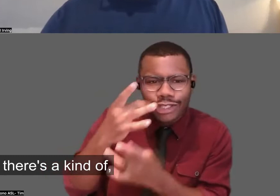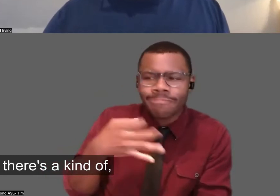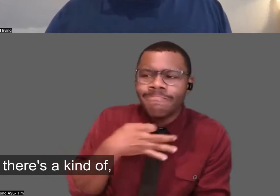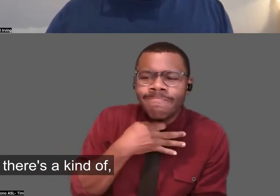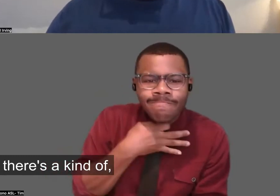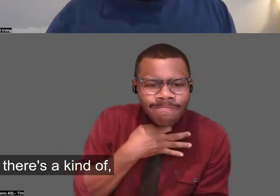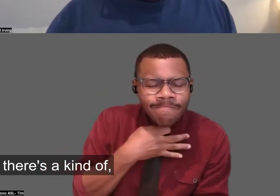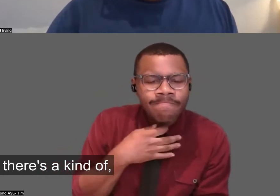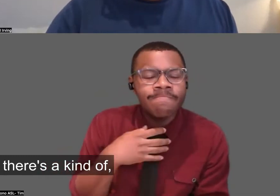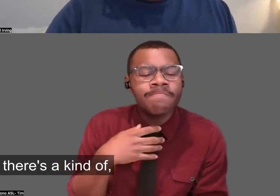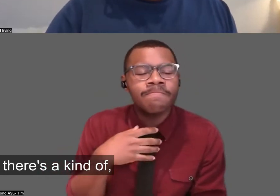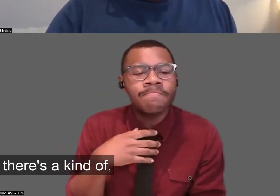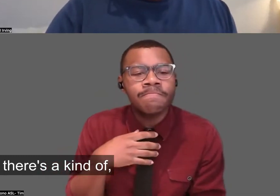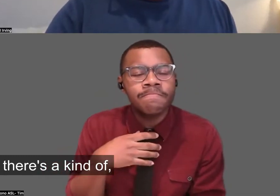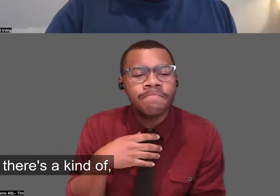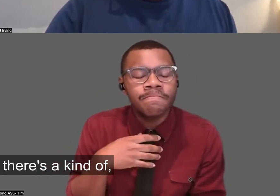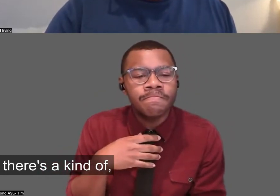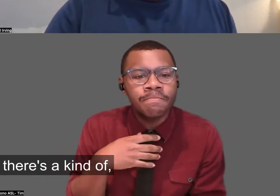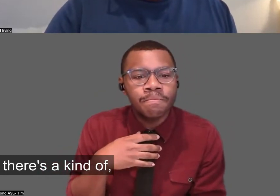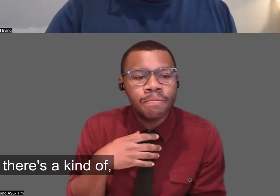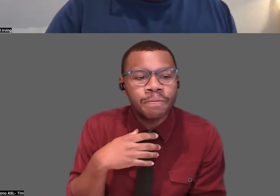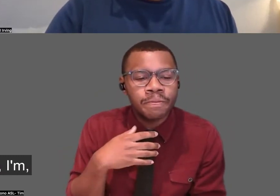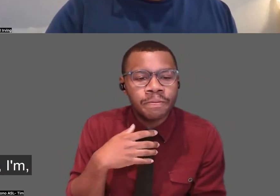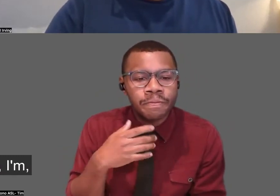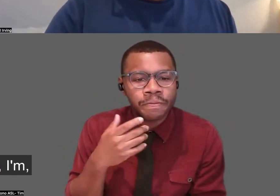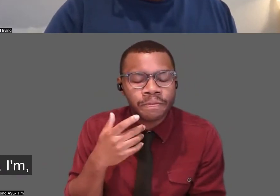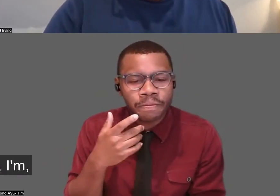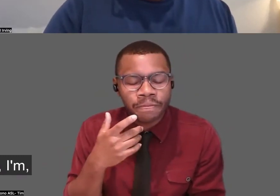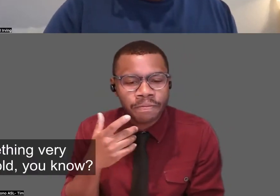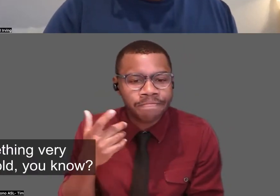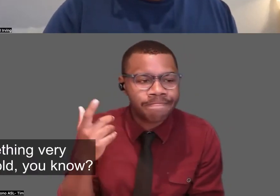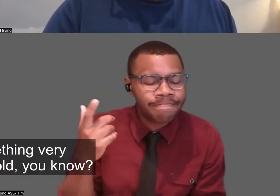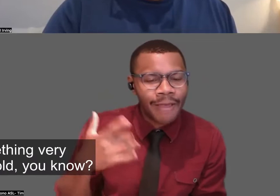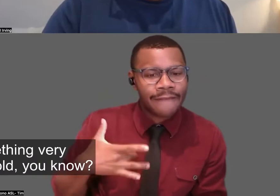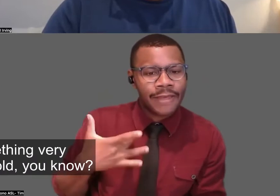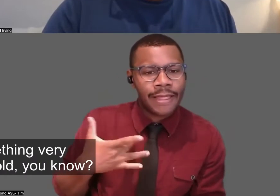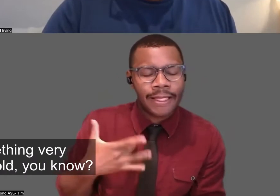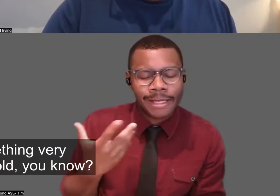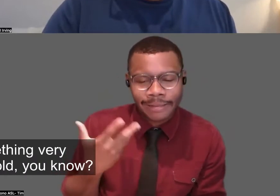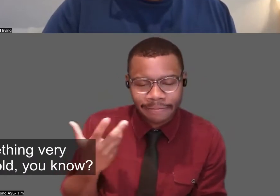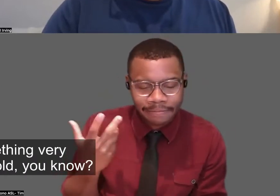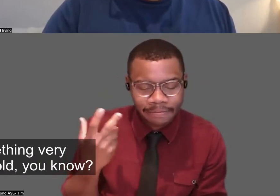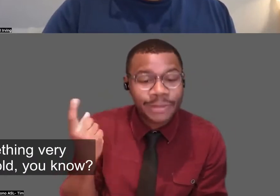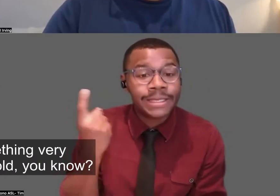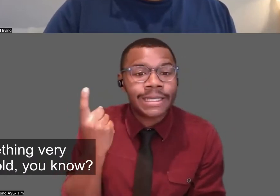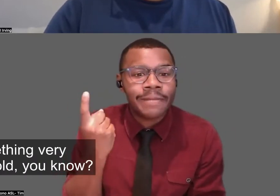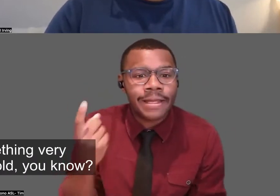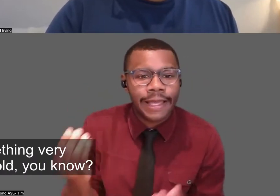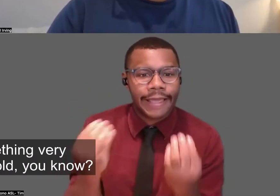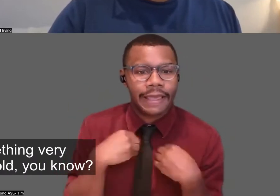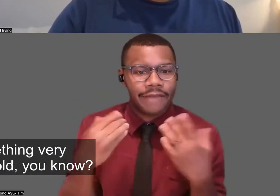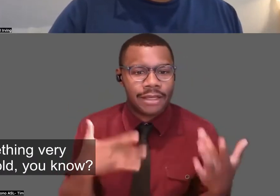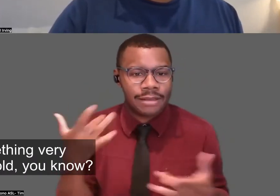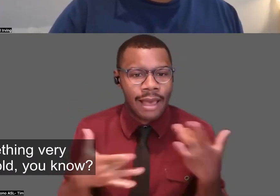the sense that there's a kind of, it's like, there's something very exciting